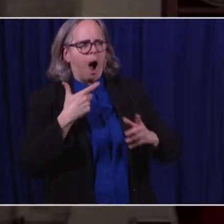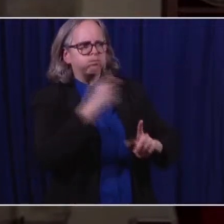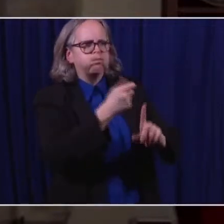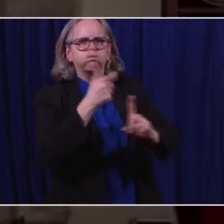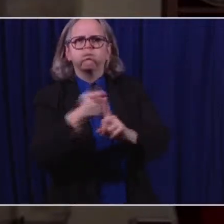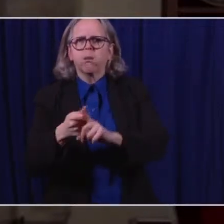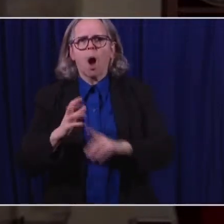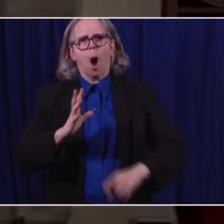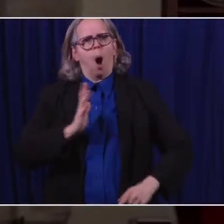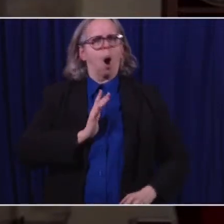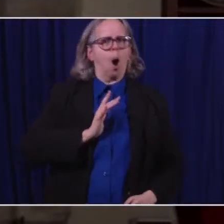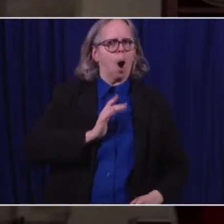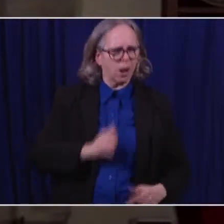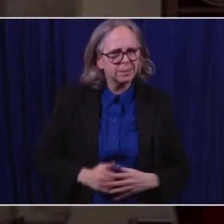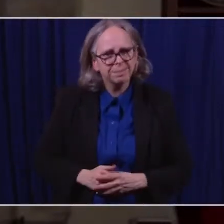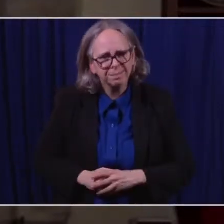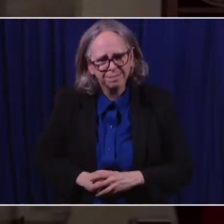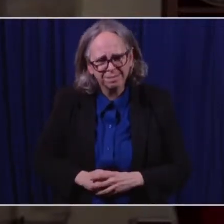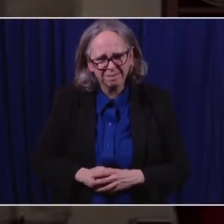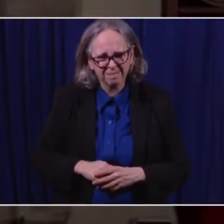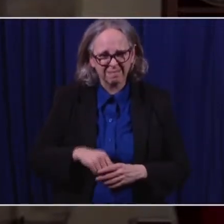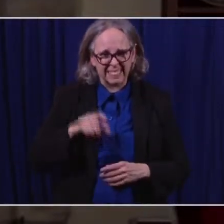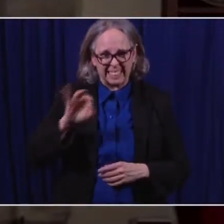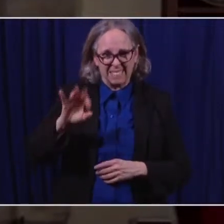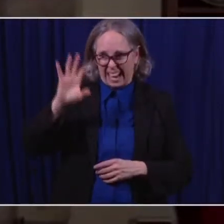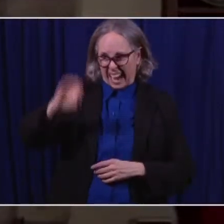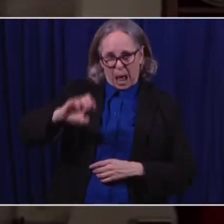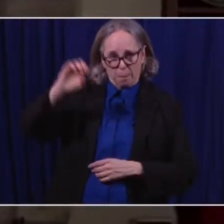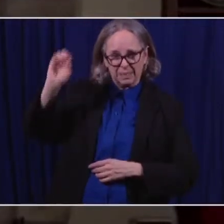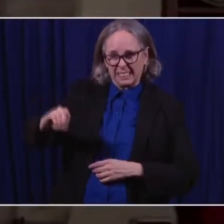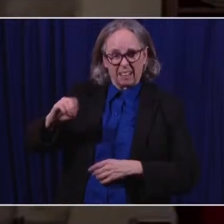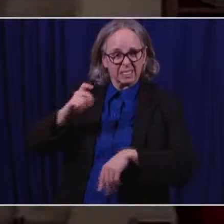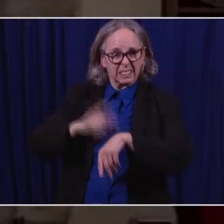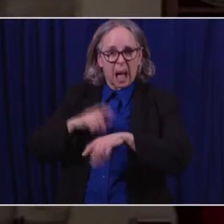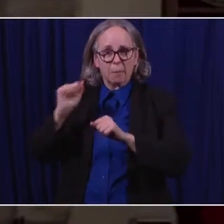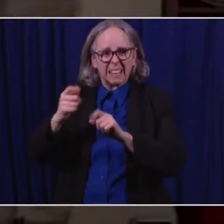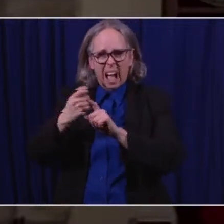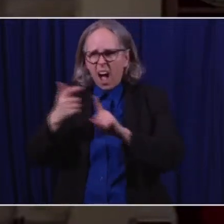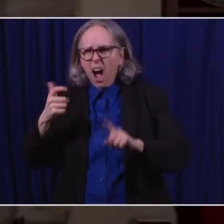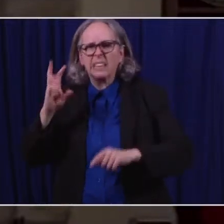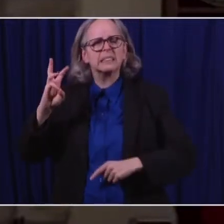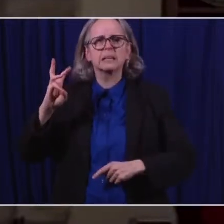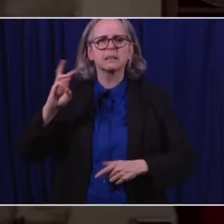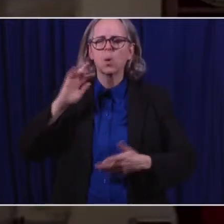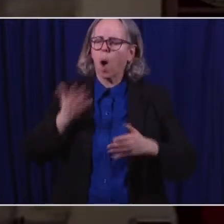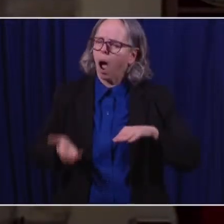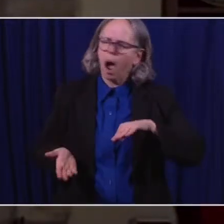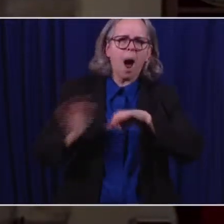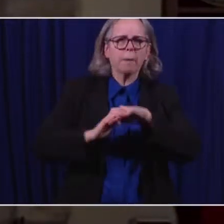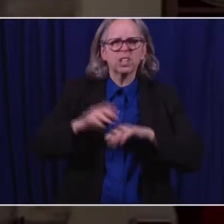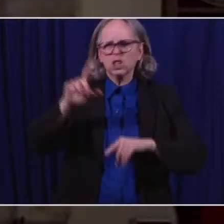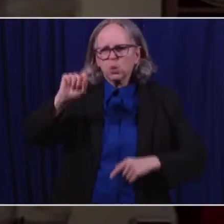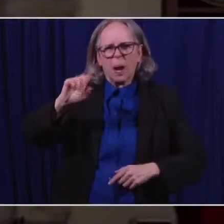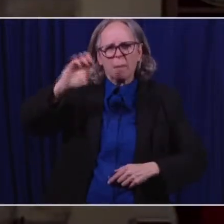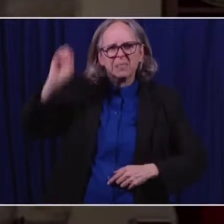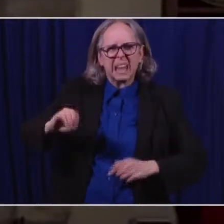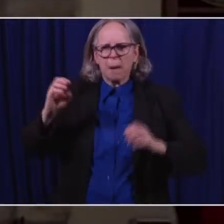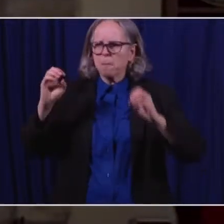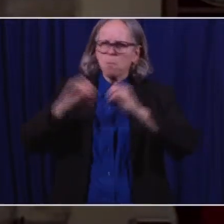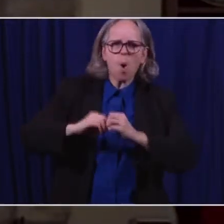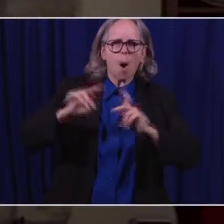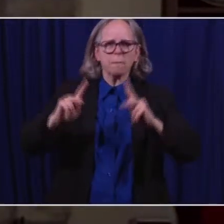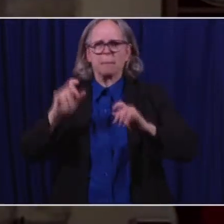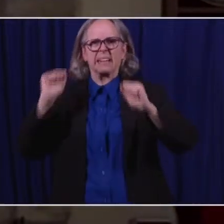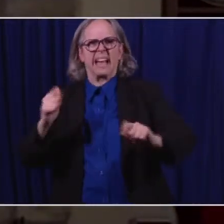get 90% of the time get 6, that's a big boost when we're dealing with a very scarce